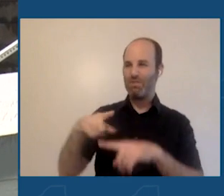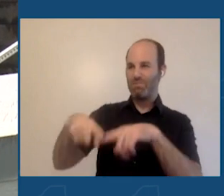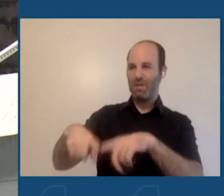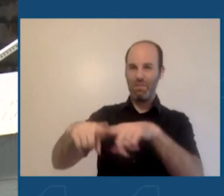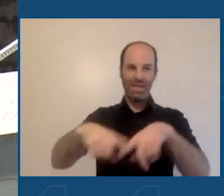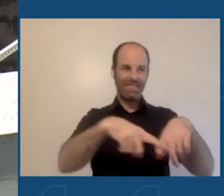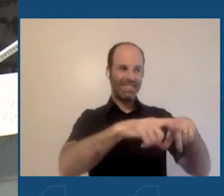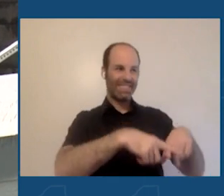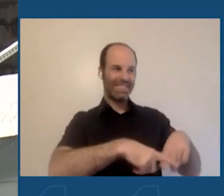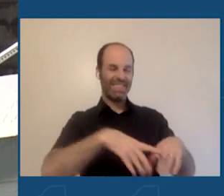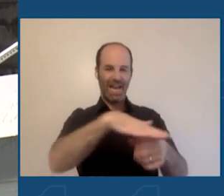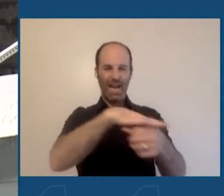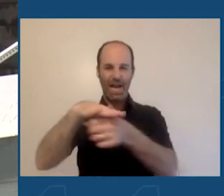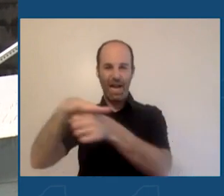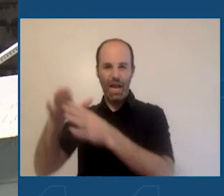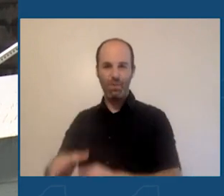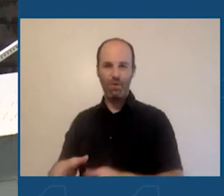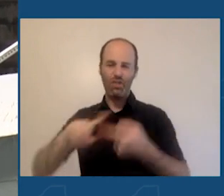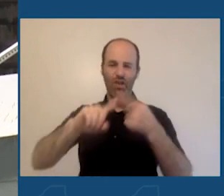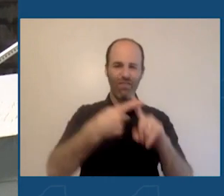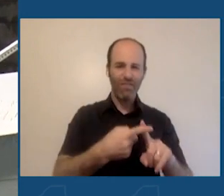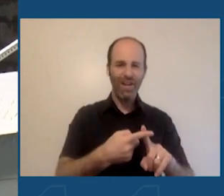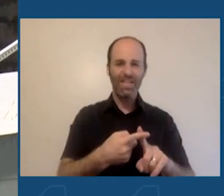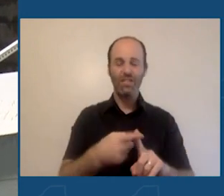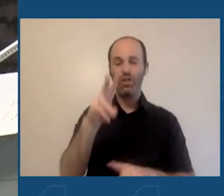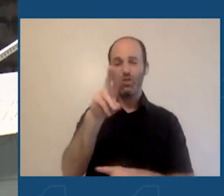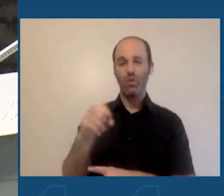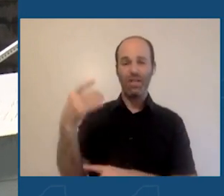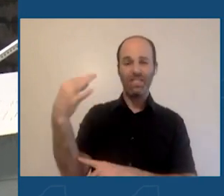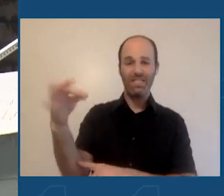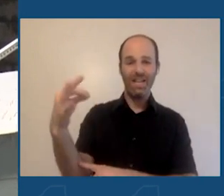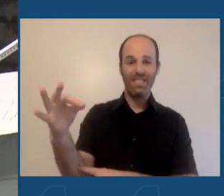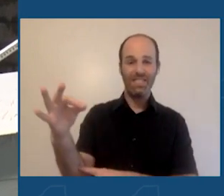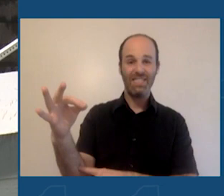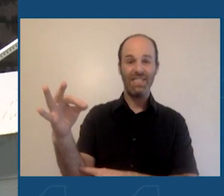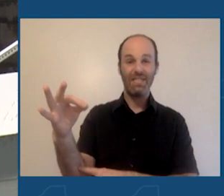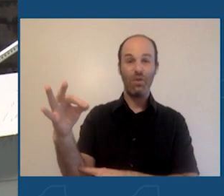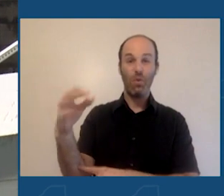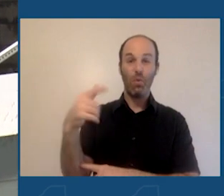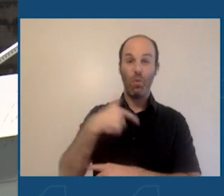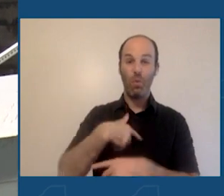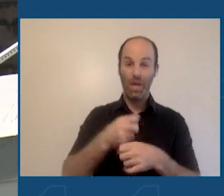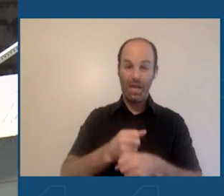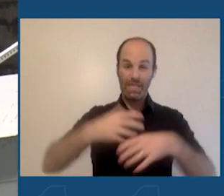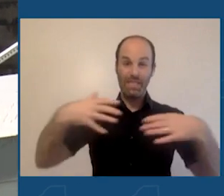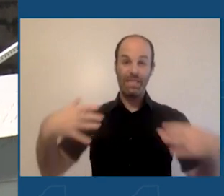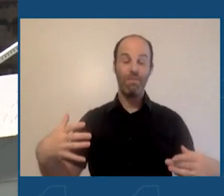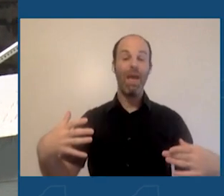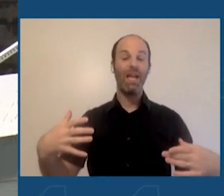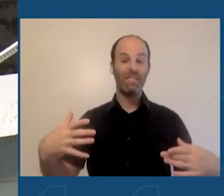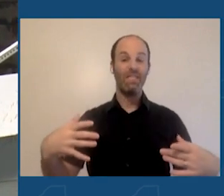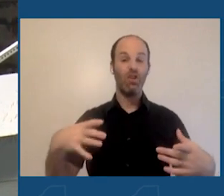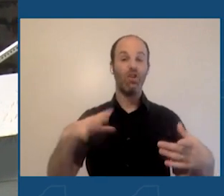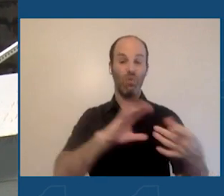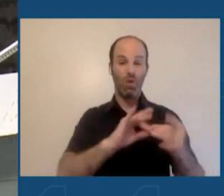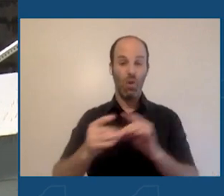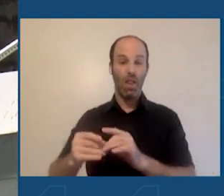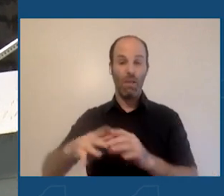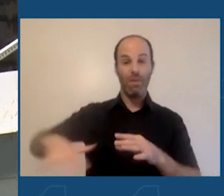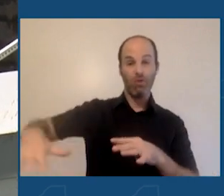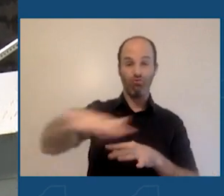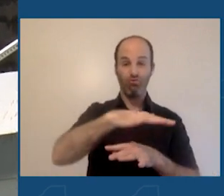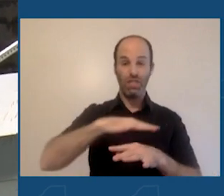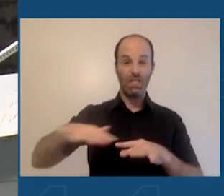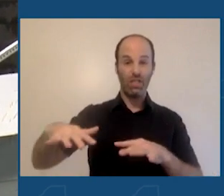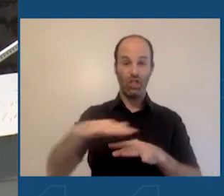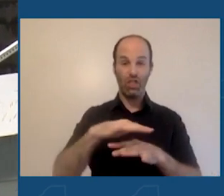friends. In 2019, we expanded the Olympic region when Lake Placid's Olympic region